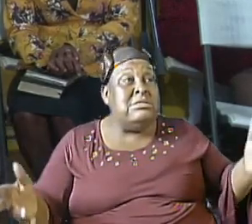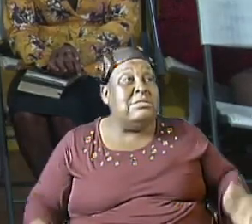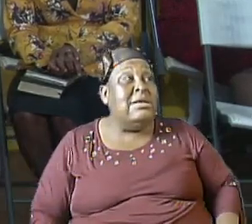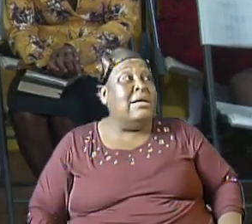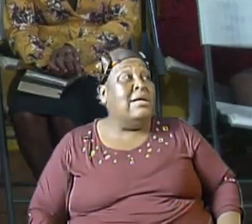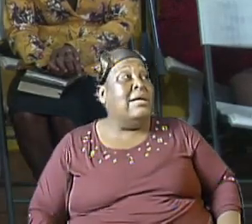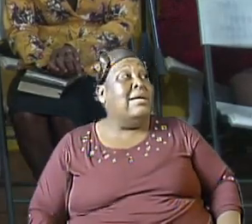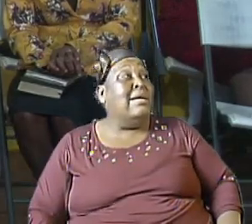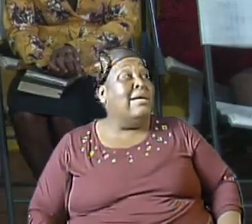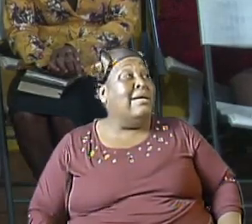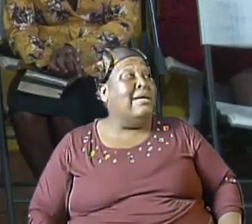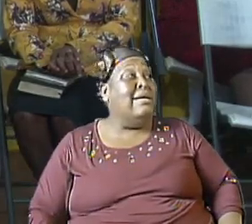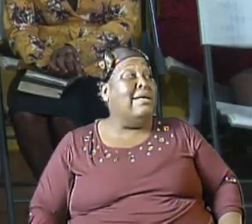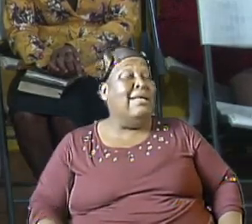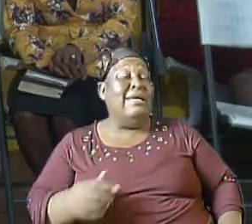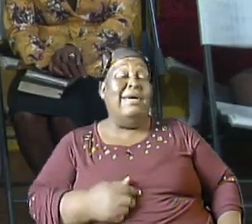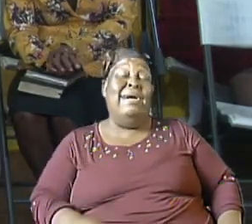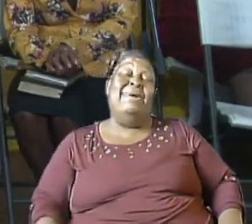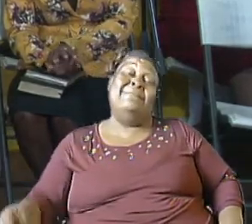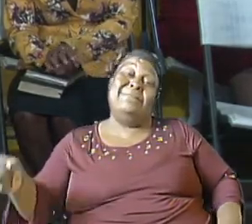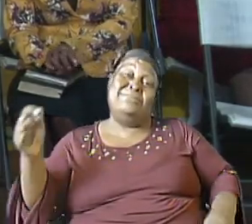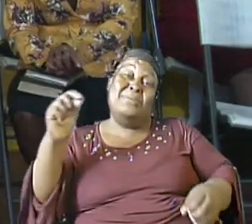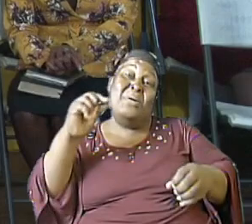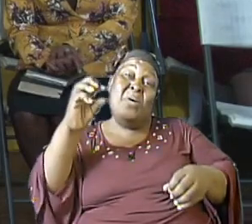sauna. Bubble bath.